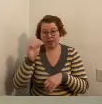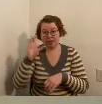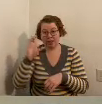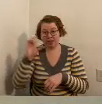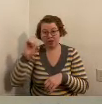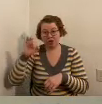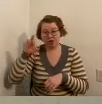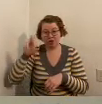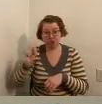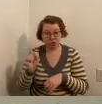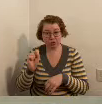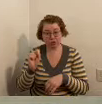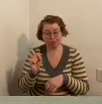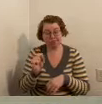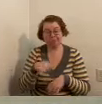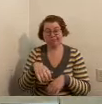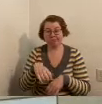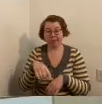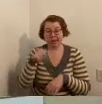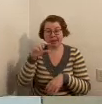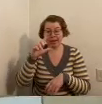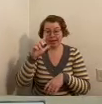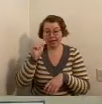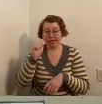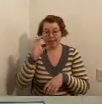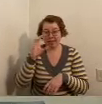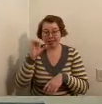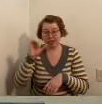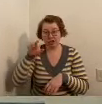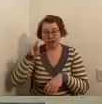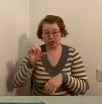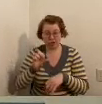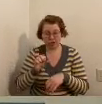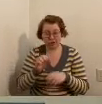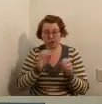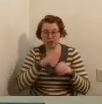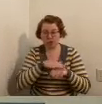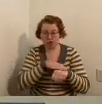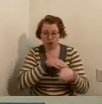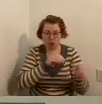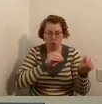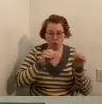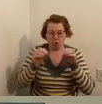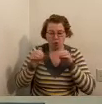A glacier is a slow-moving river of ice.